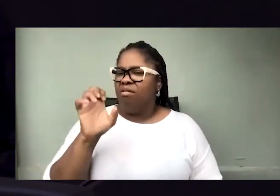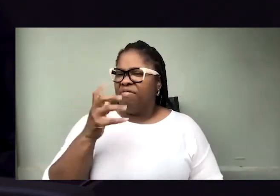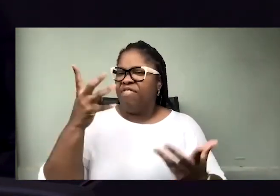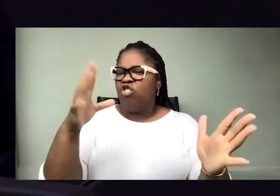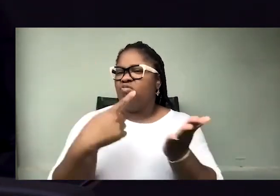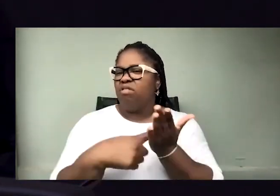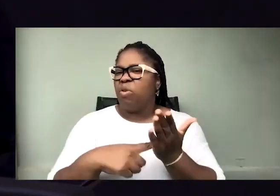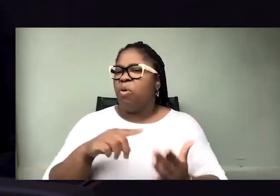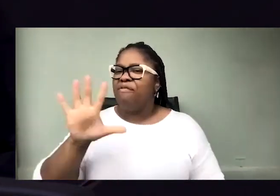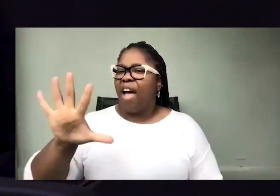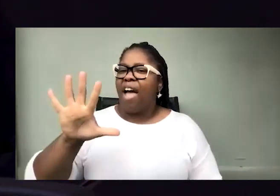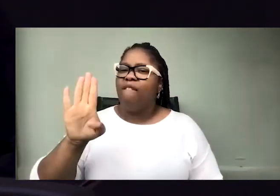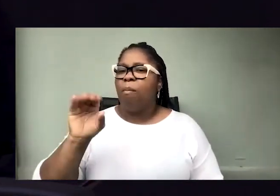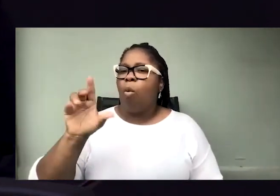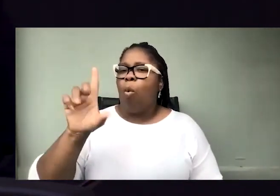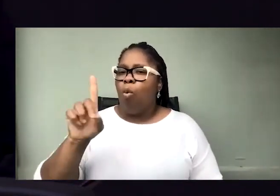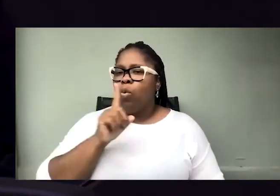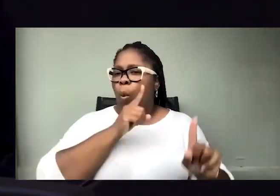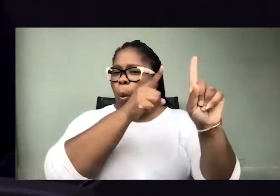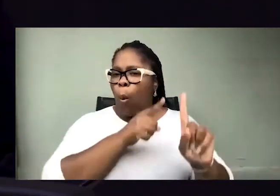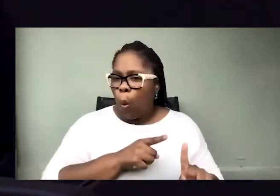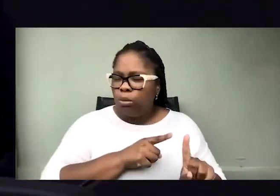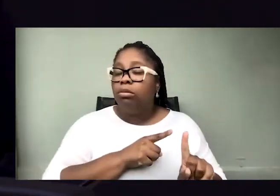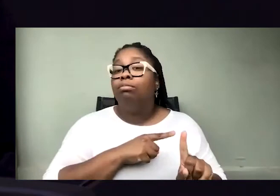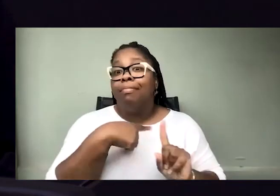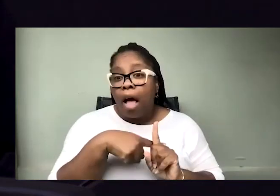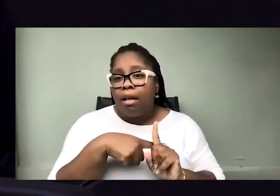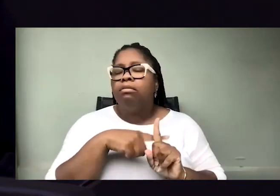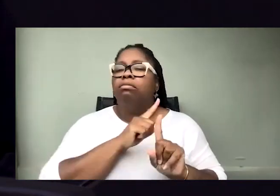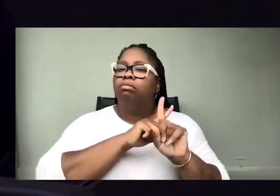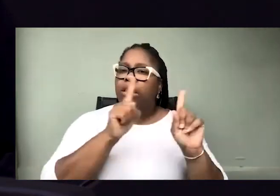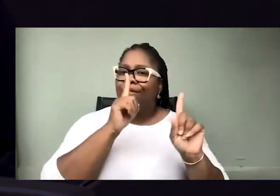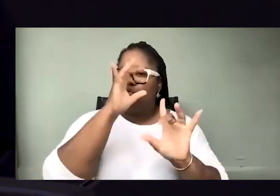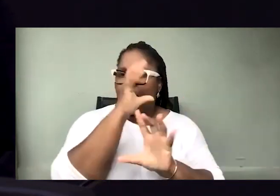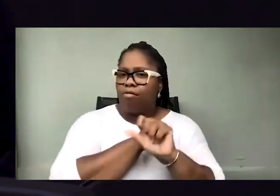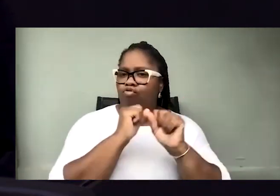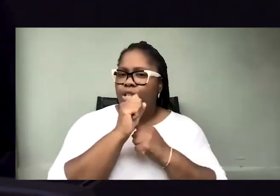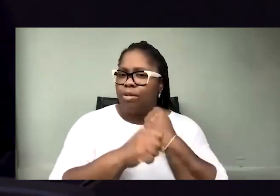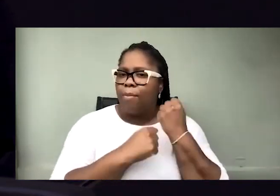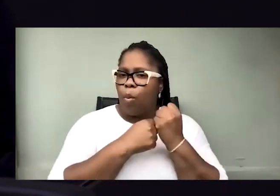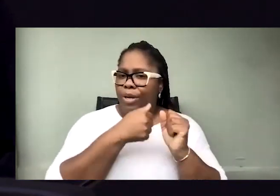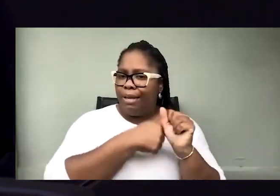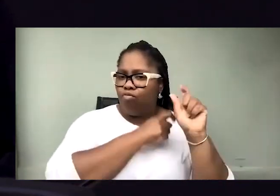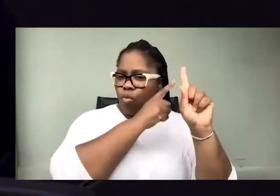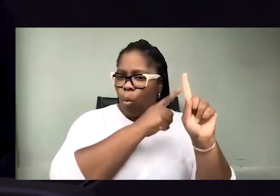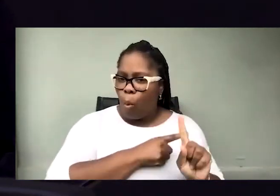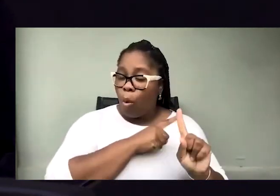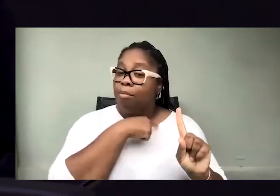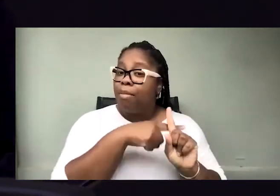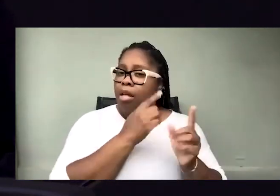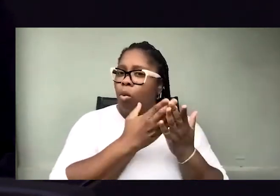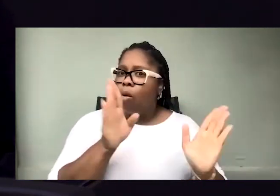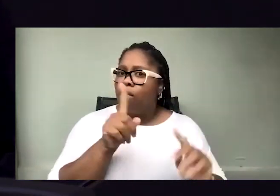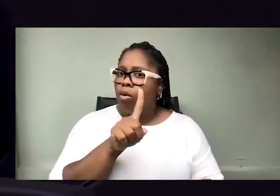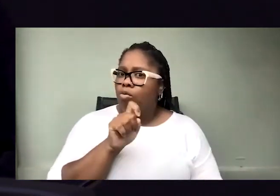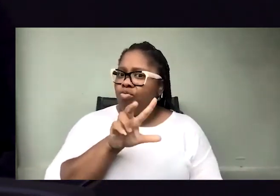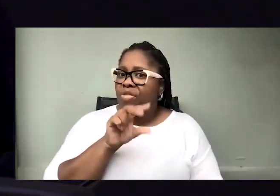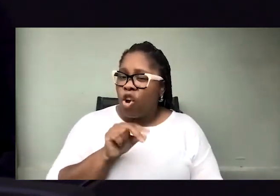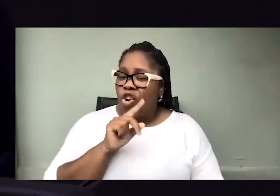5 bold goals and all the different strategies that support each of those goals, as well as the over